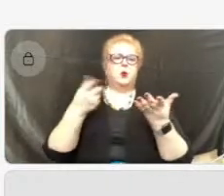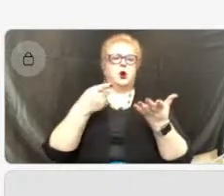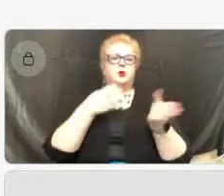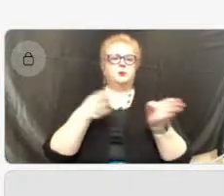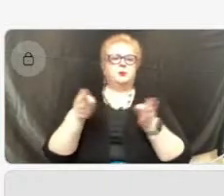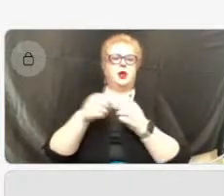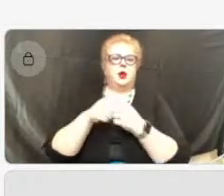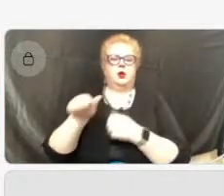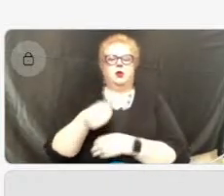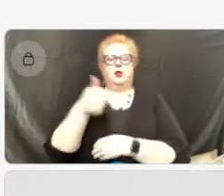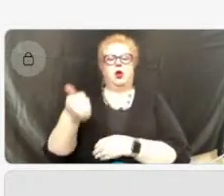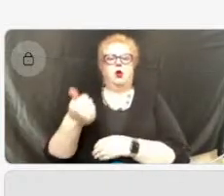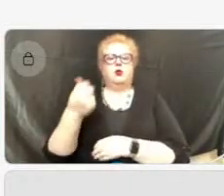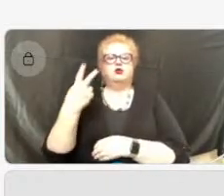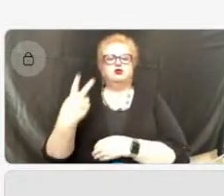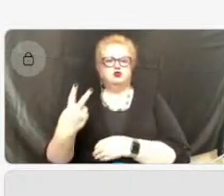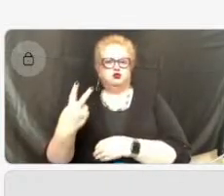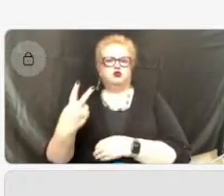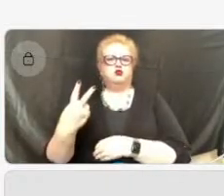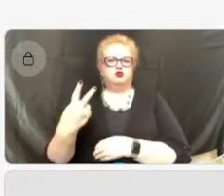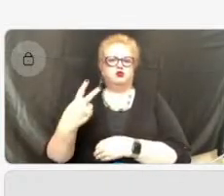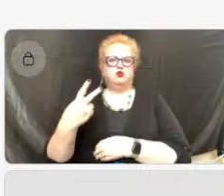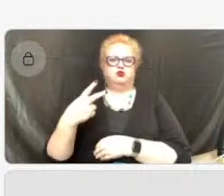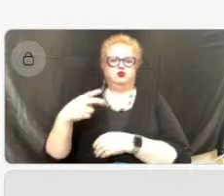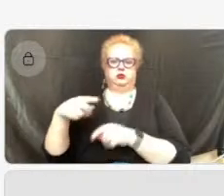two tracts of the property?